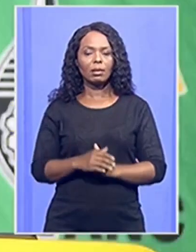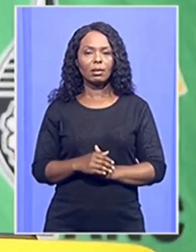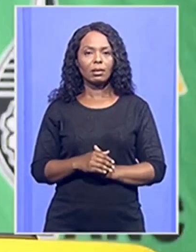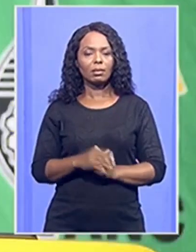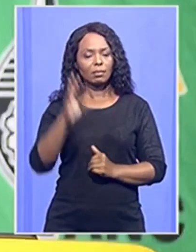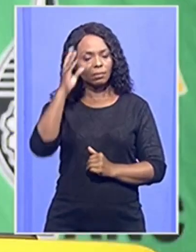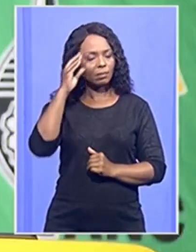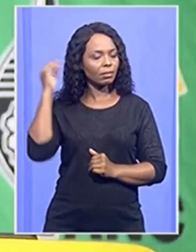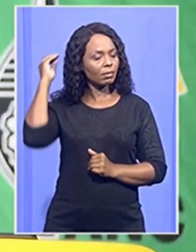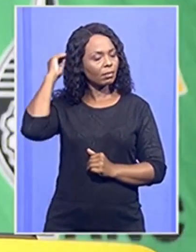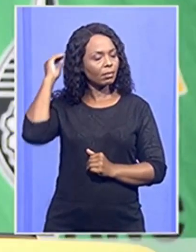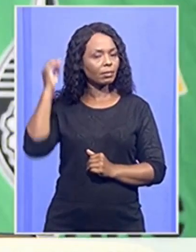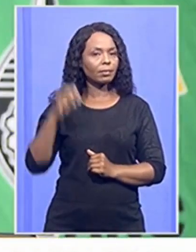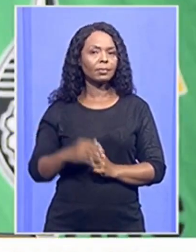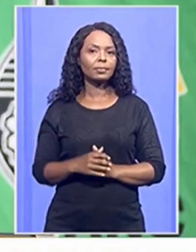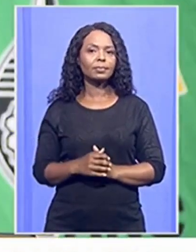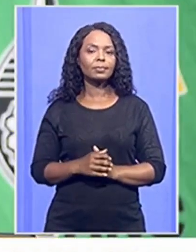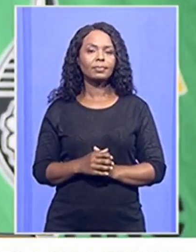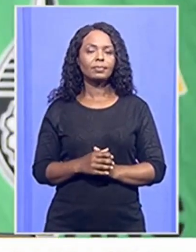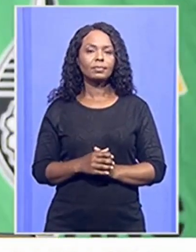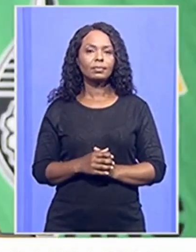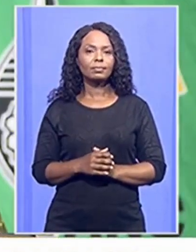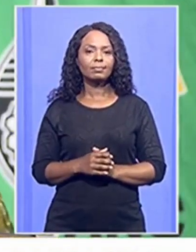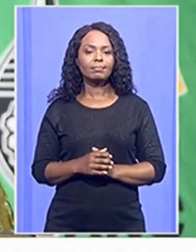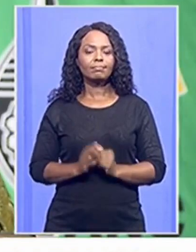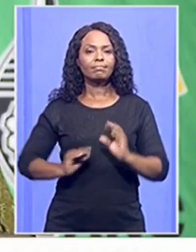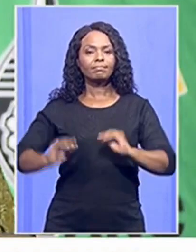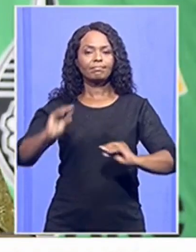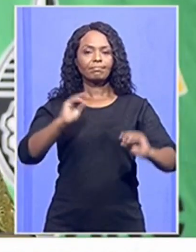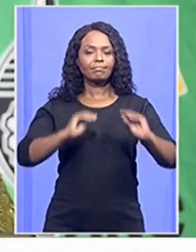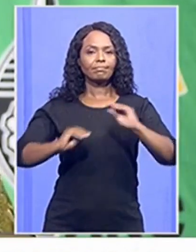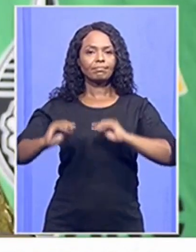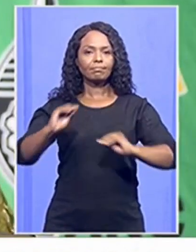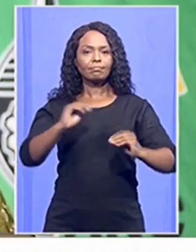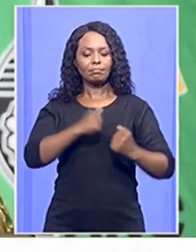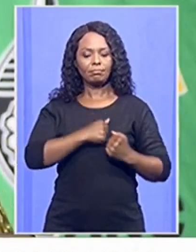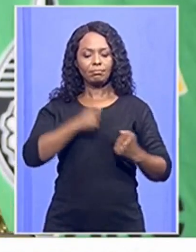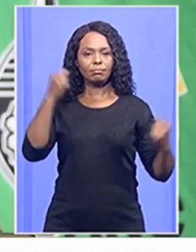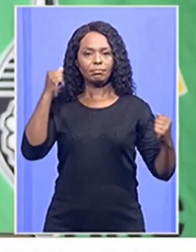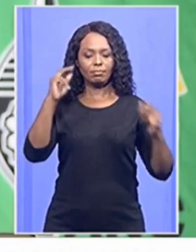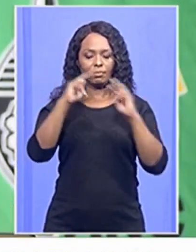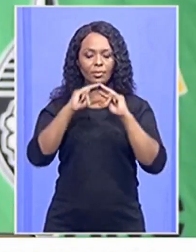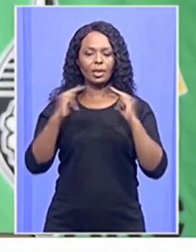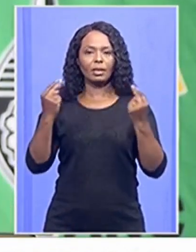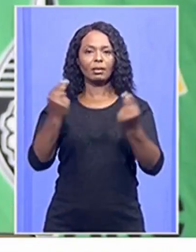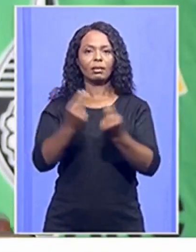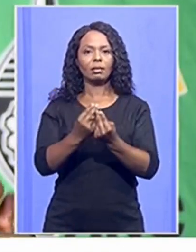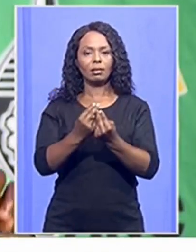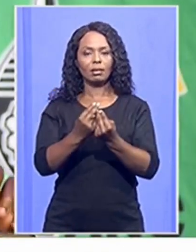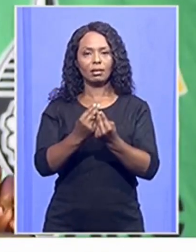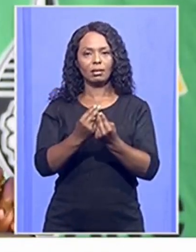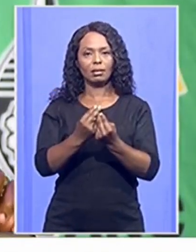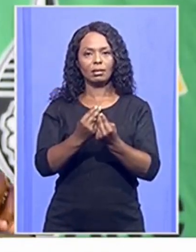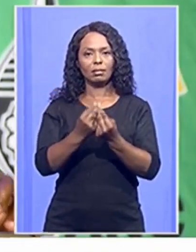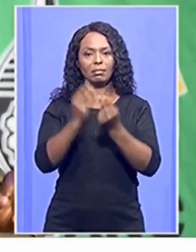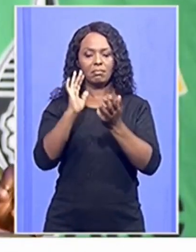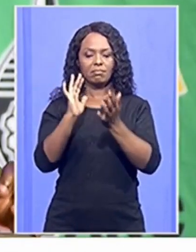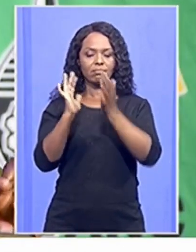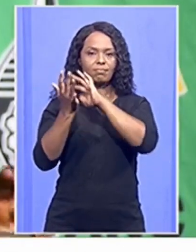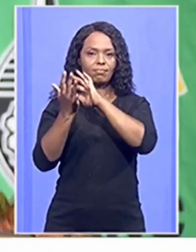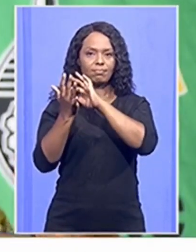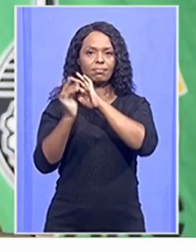There was talk about the declaration of a national state of disaster.